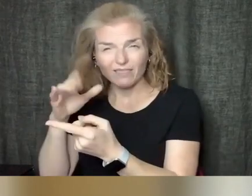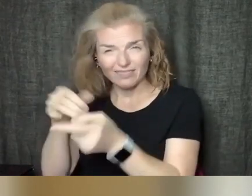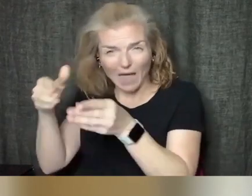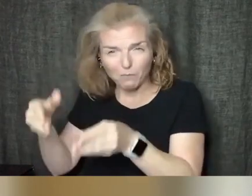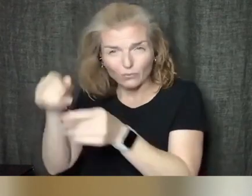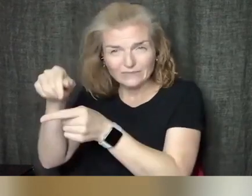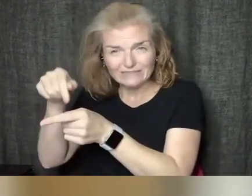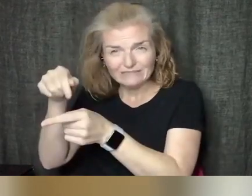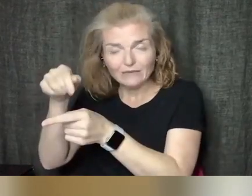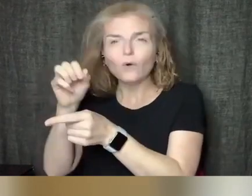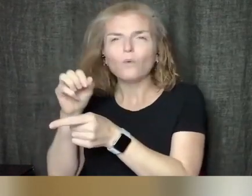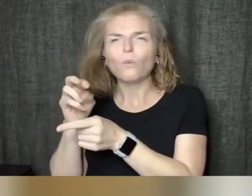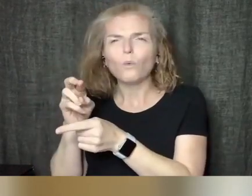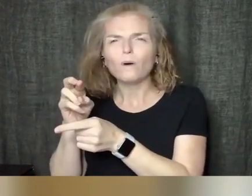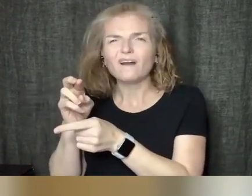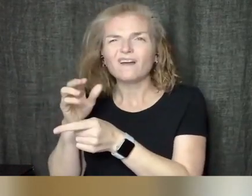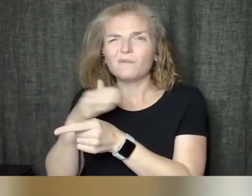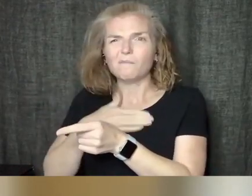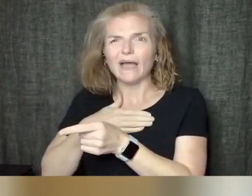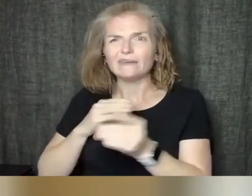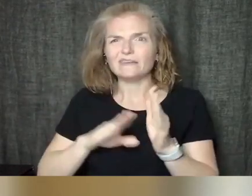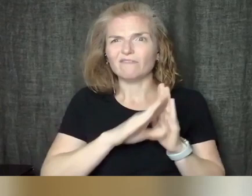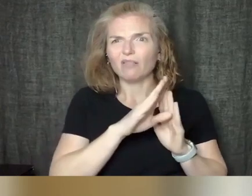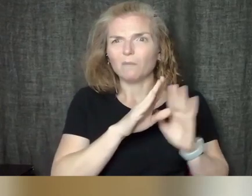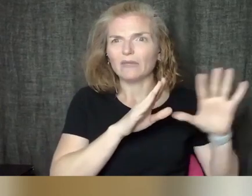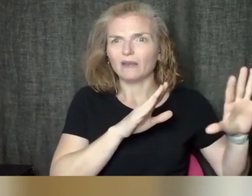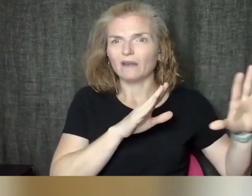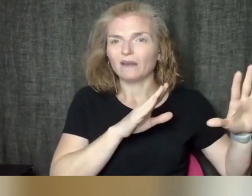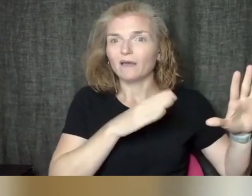obstructing your spiritual development?